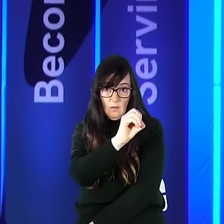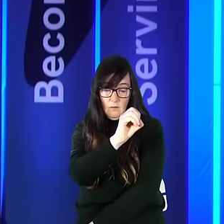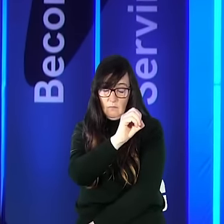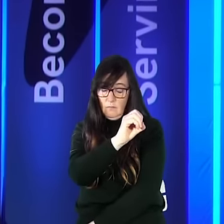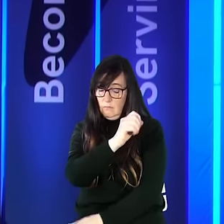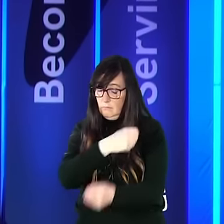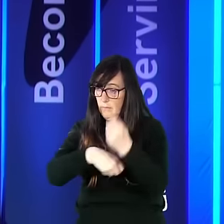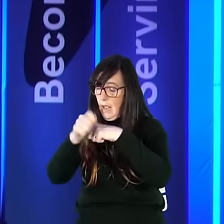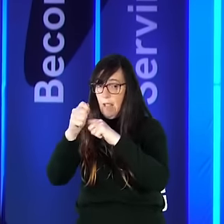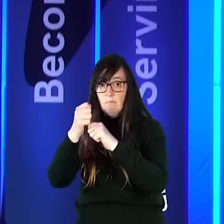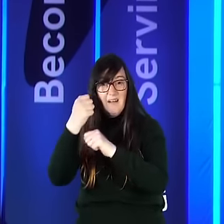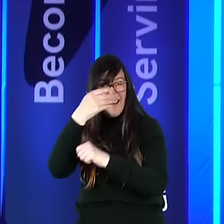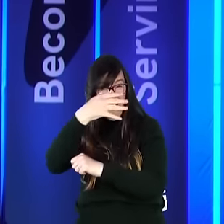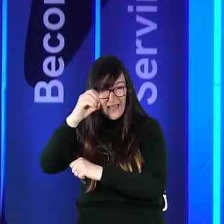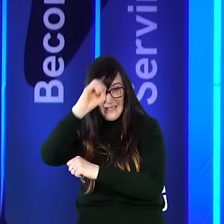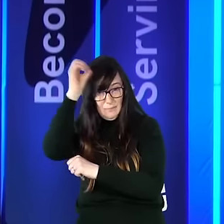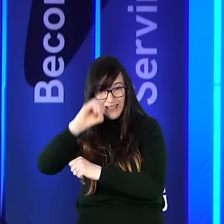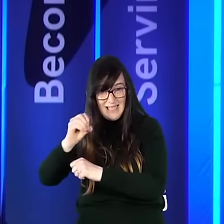Christian within a generation.